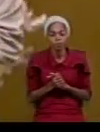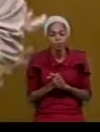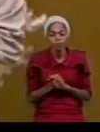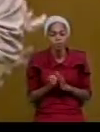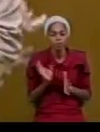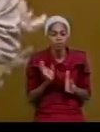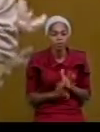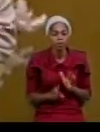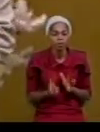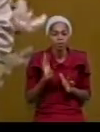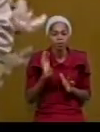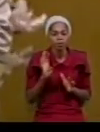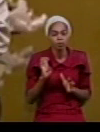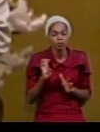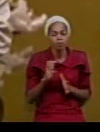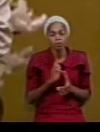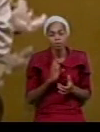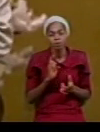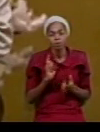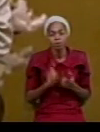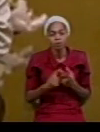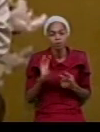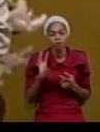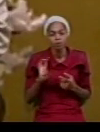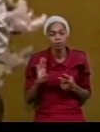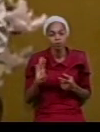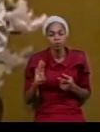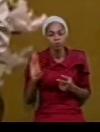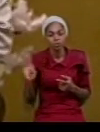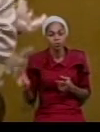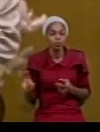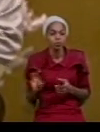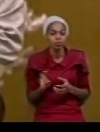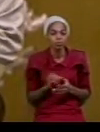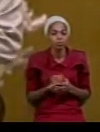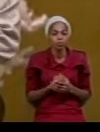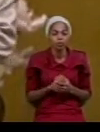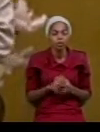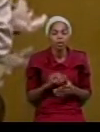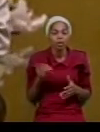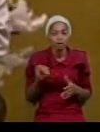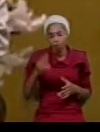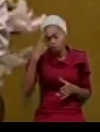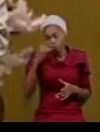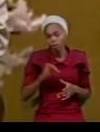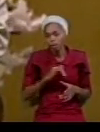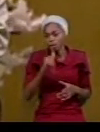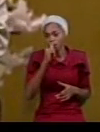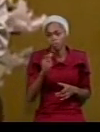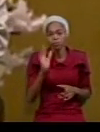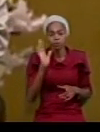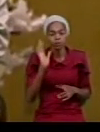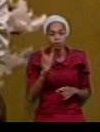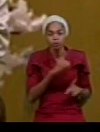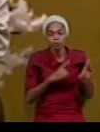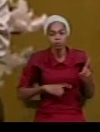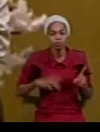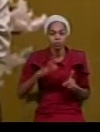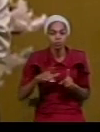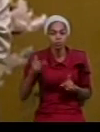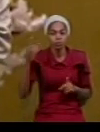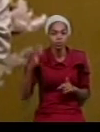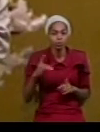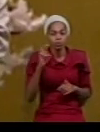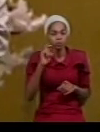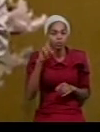47. For I am the Lord your God. You shall therefore sanctify yourselves, and you shall be holy. For I am